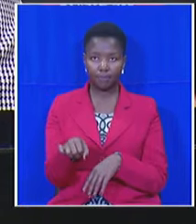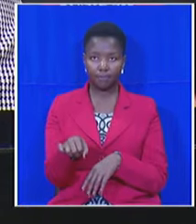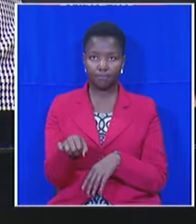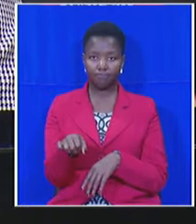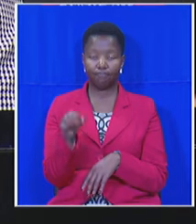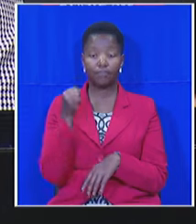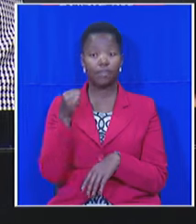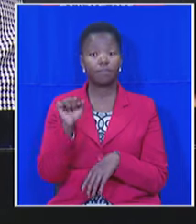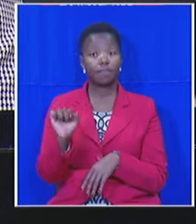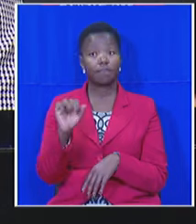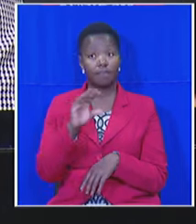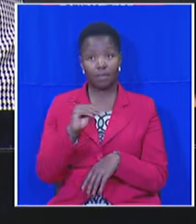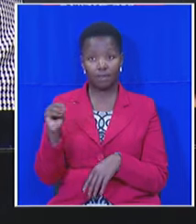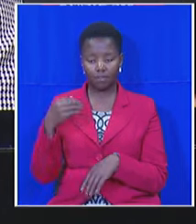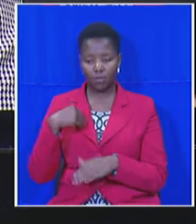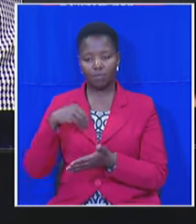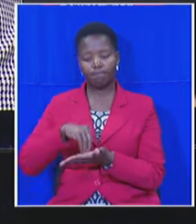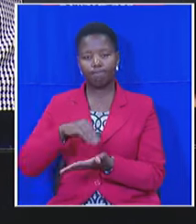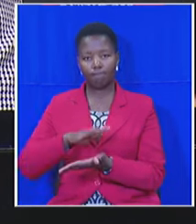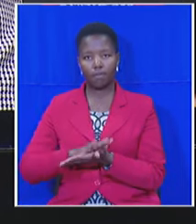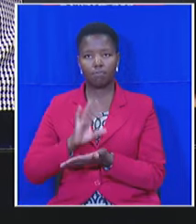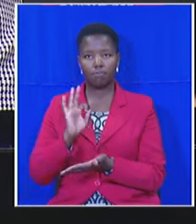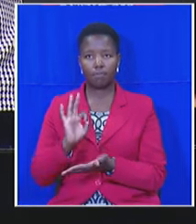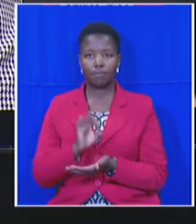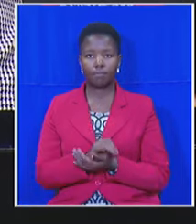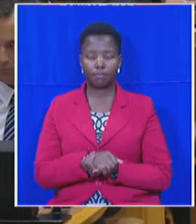The objections will be noted. Oh.